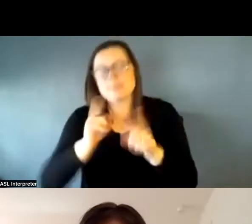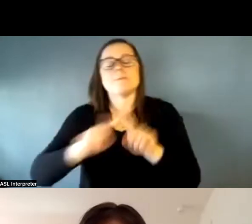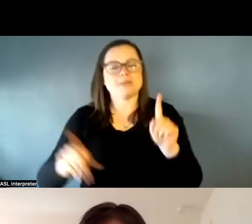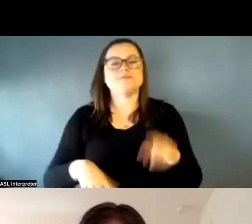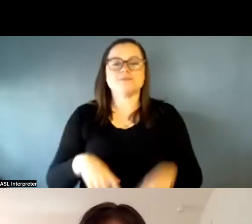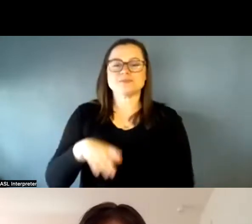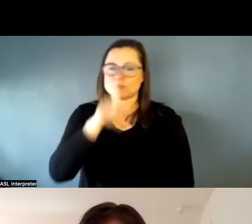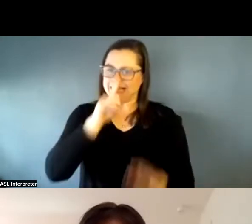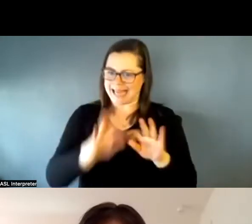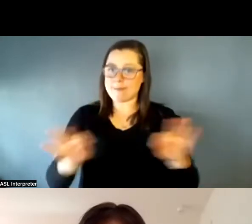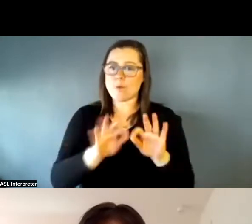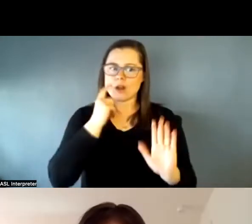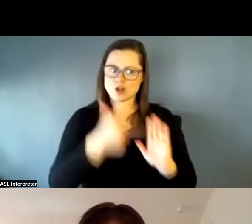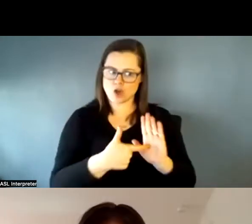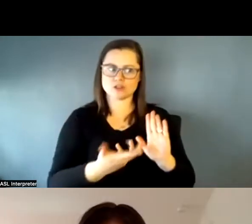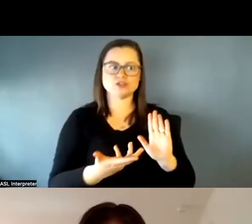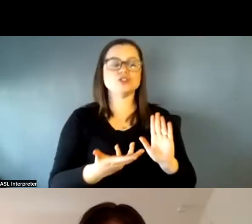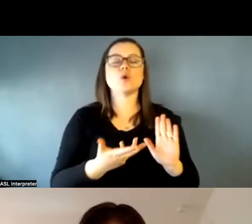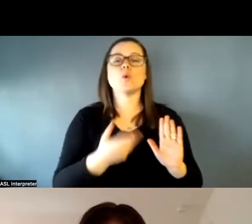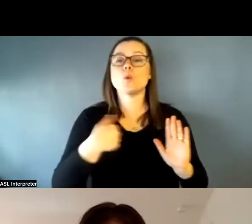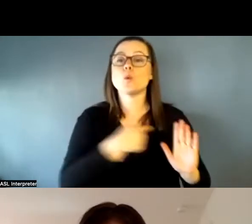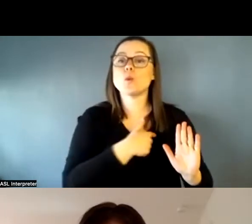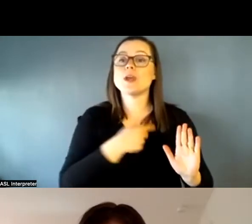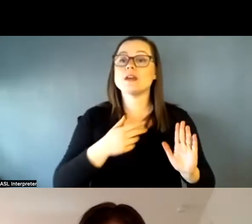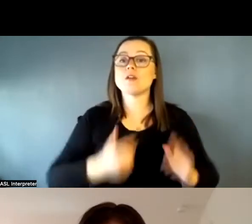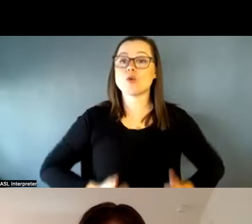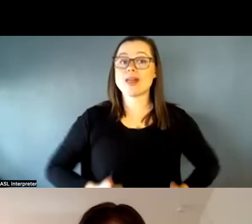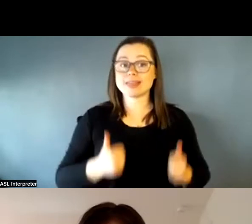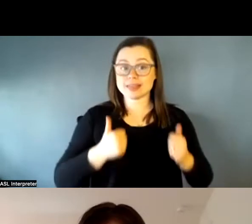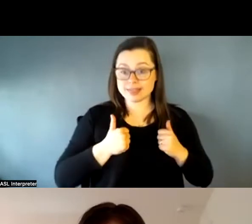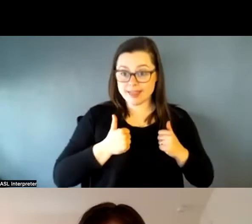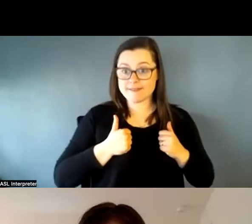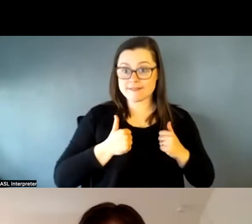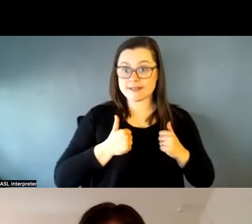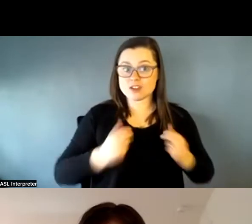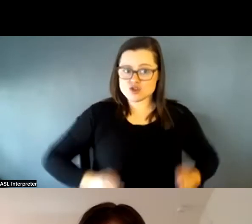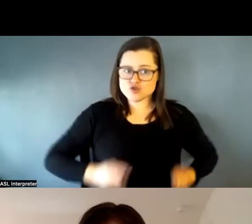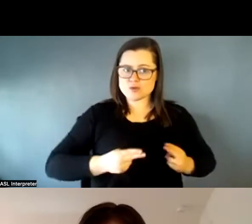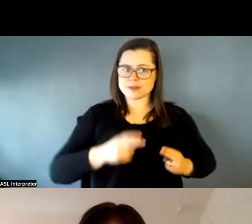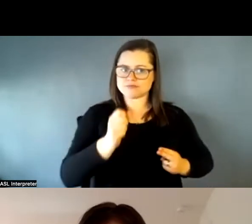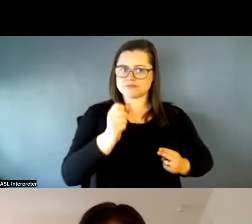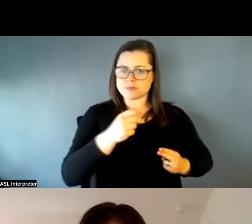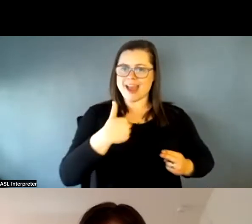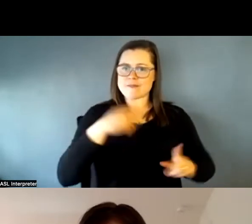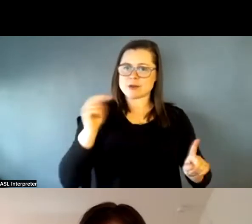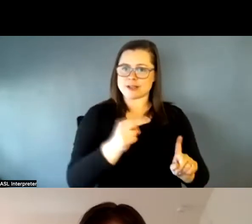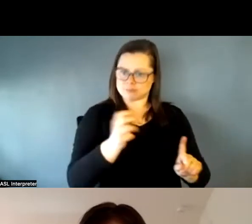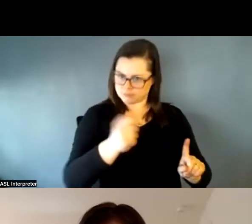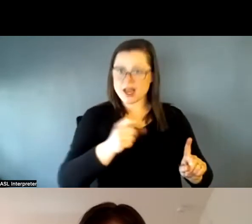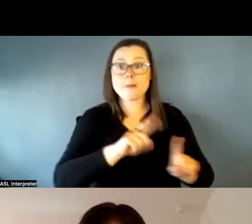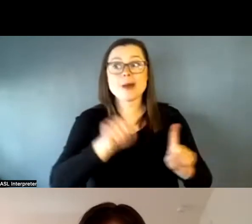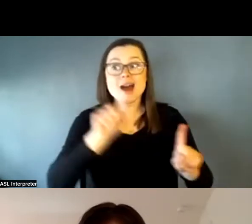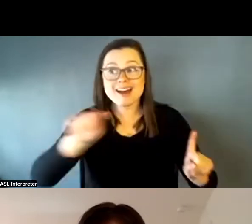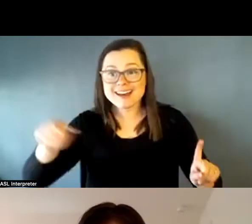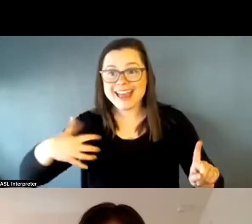we're one of many creatures that are living on this planet together, and that other creatures have their own